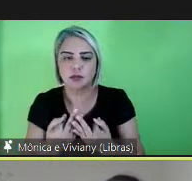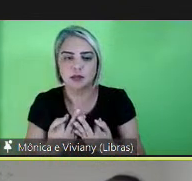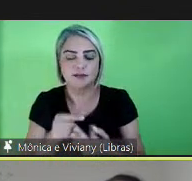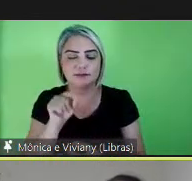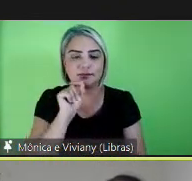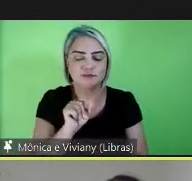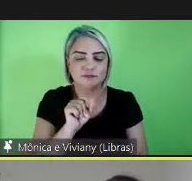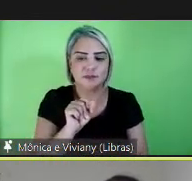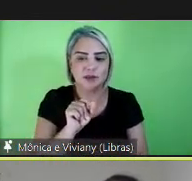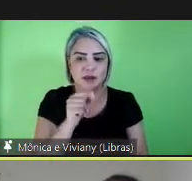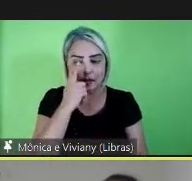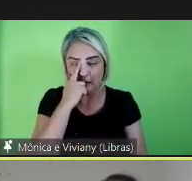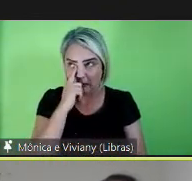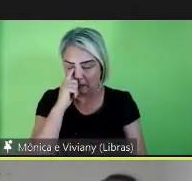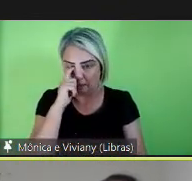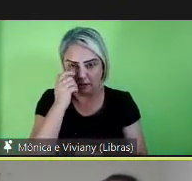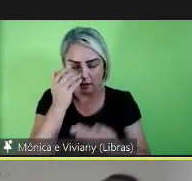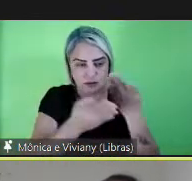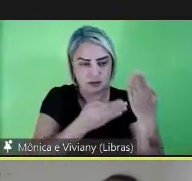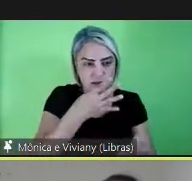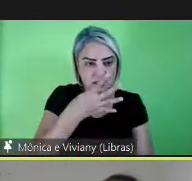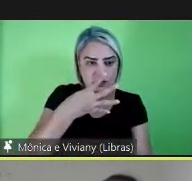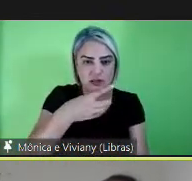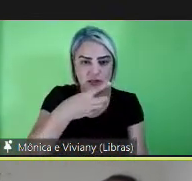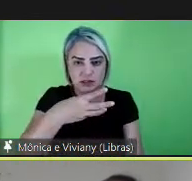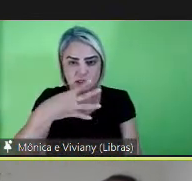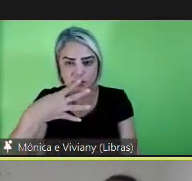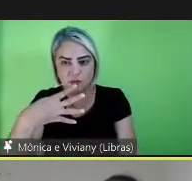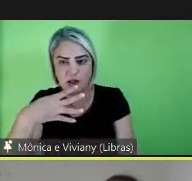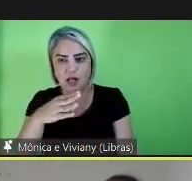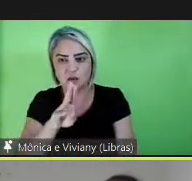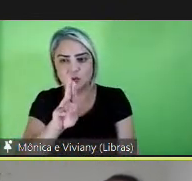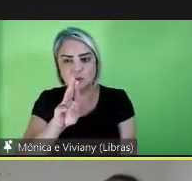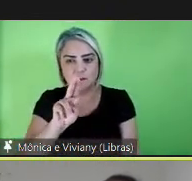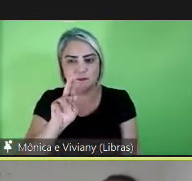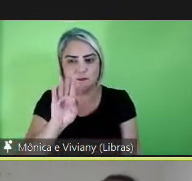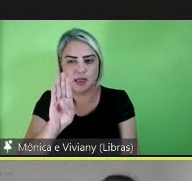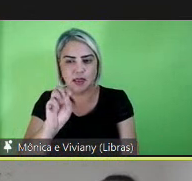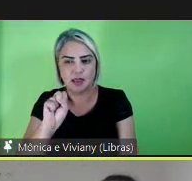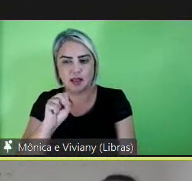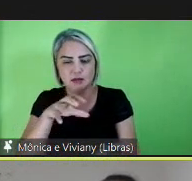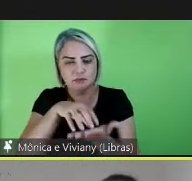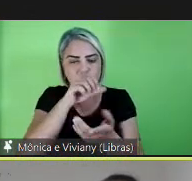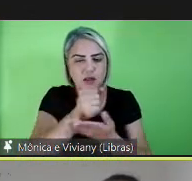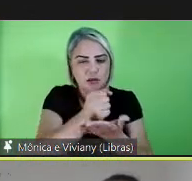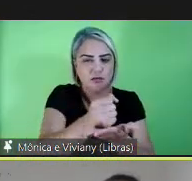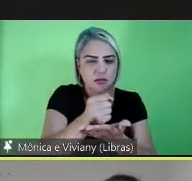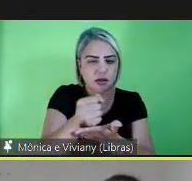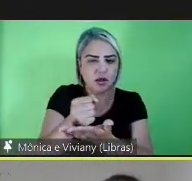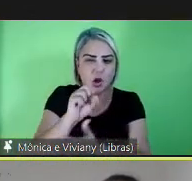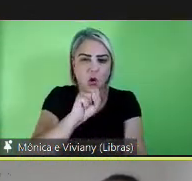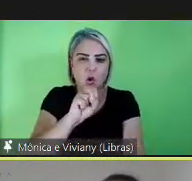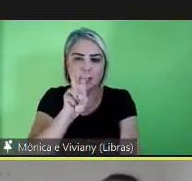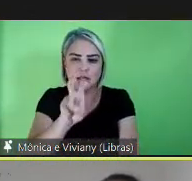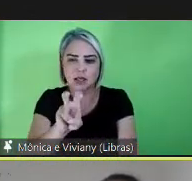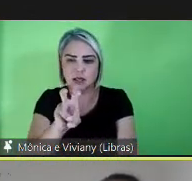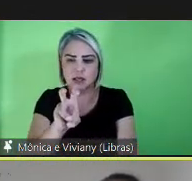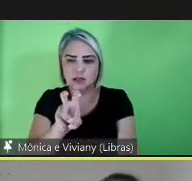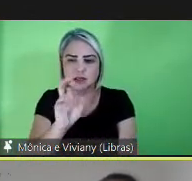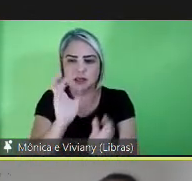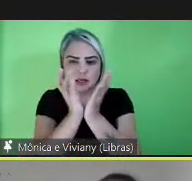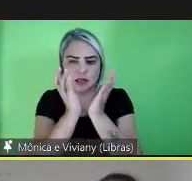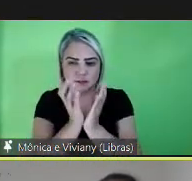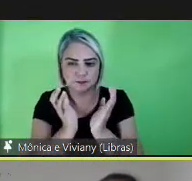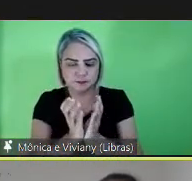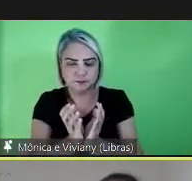for family care. So to cover these 34 basic health units and give support to these